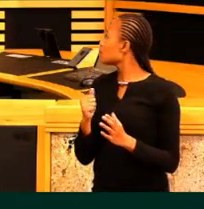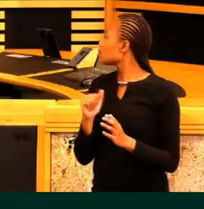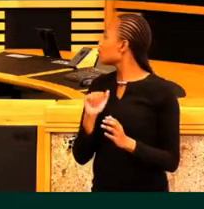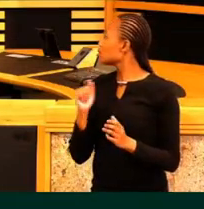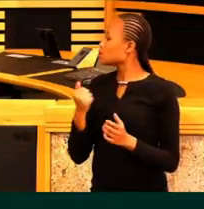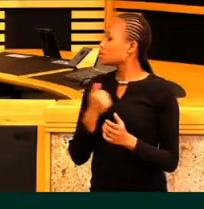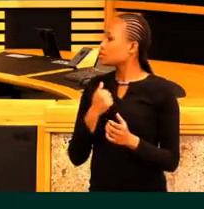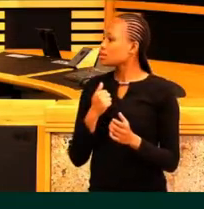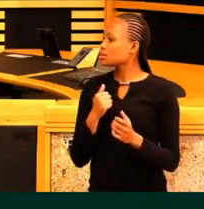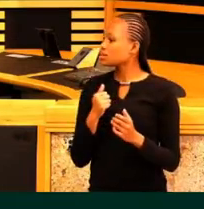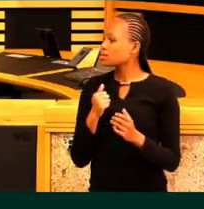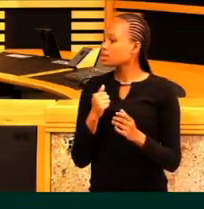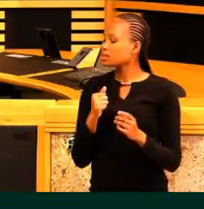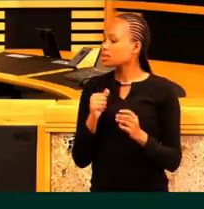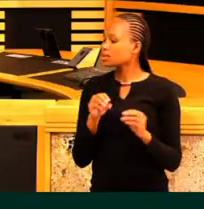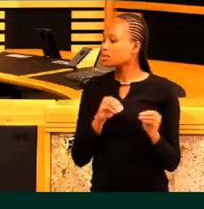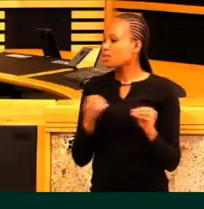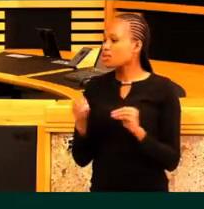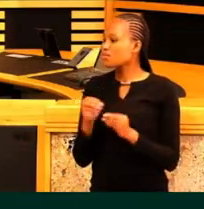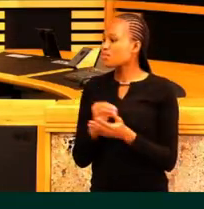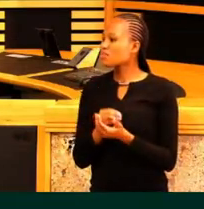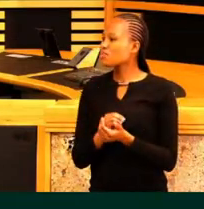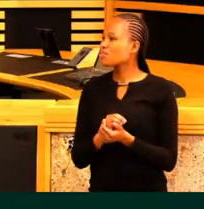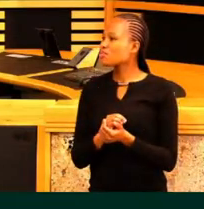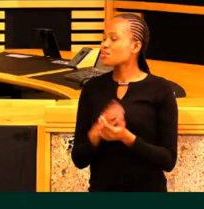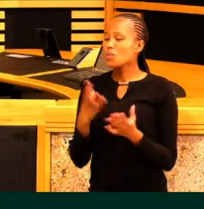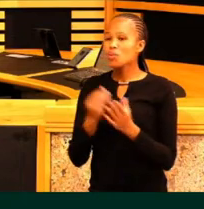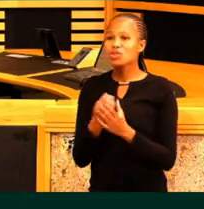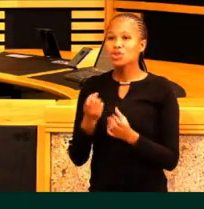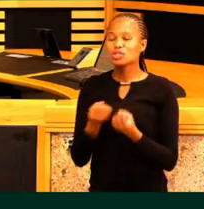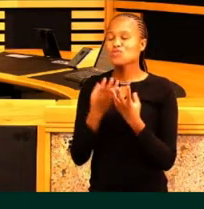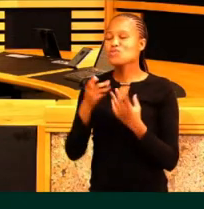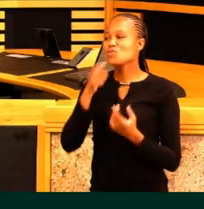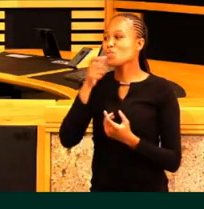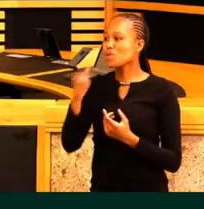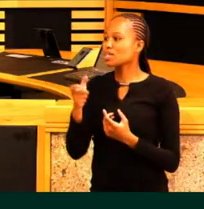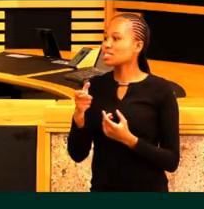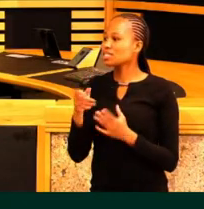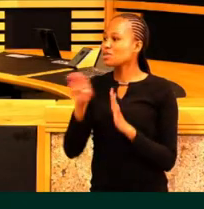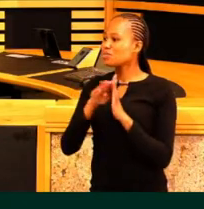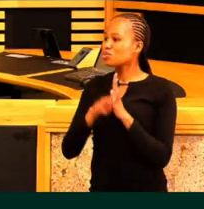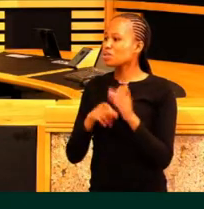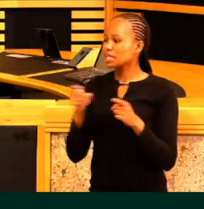uh moving forward with those few words okay program